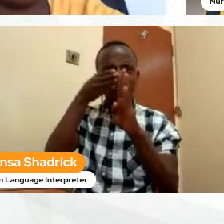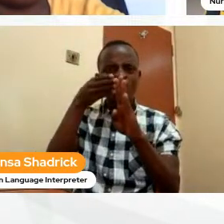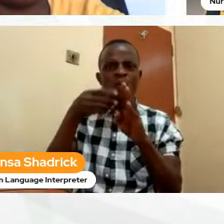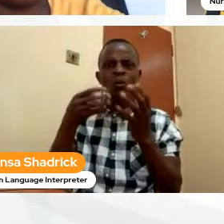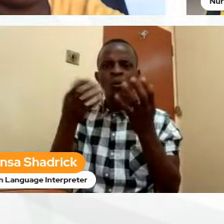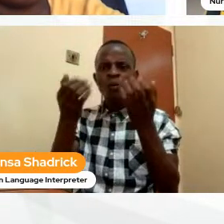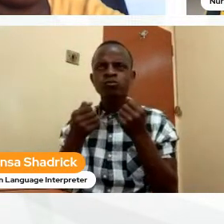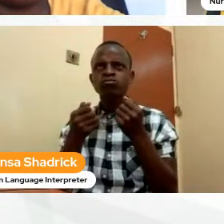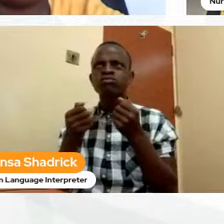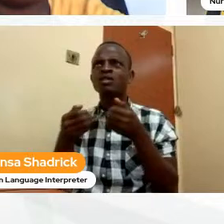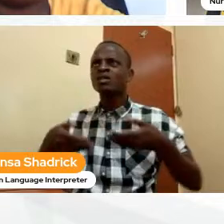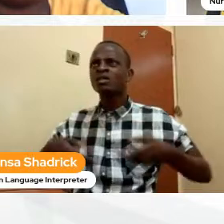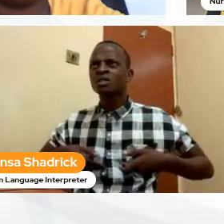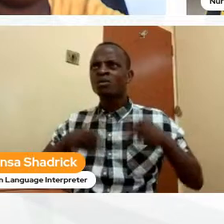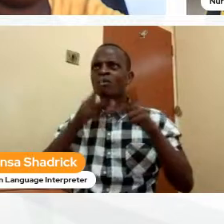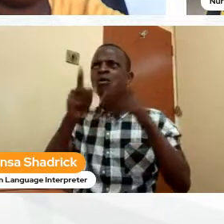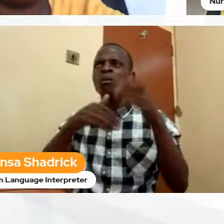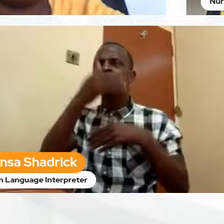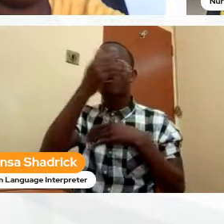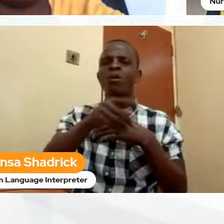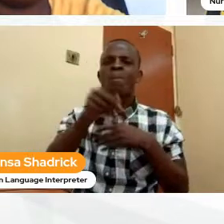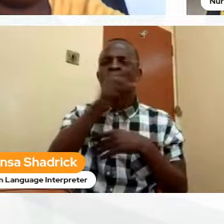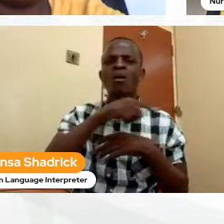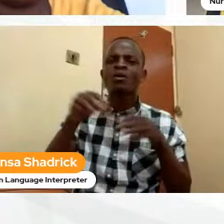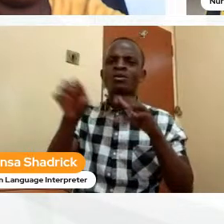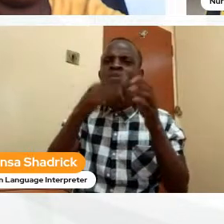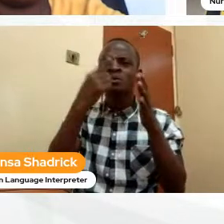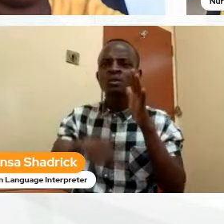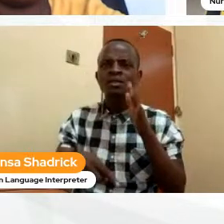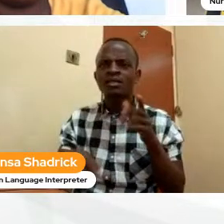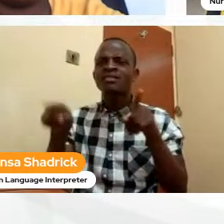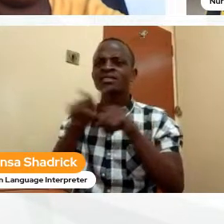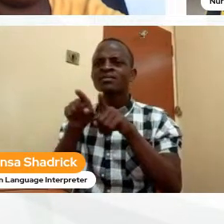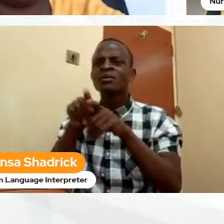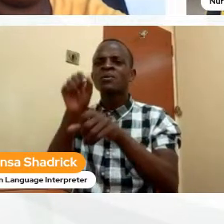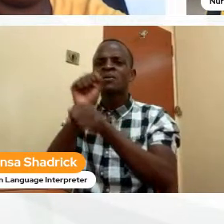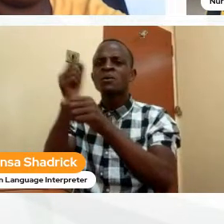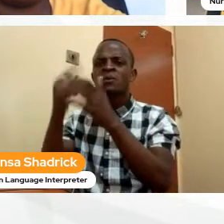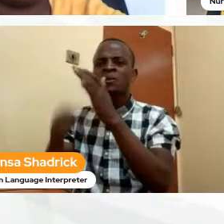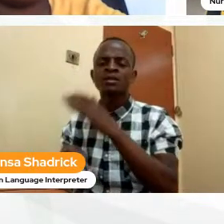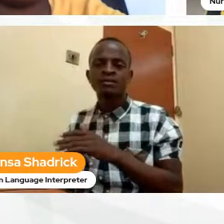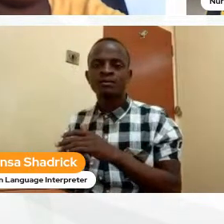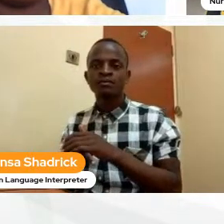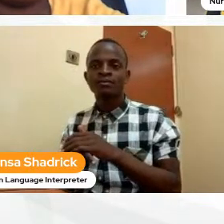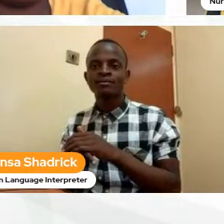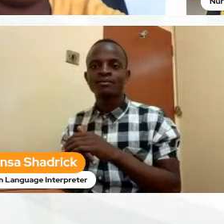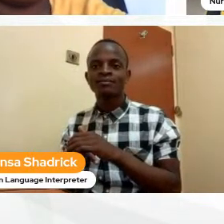the youth out there. And it also focuses also on the outcomes. Thank you very much.